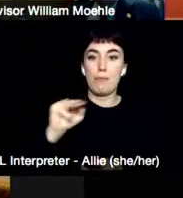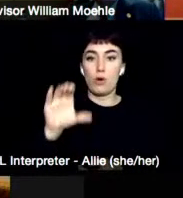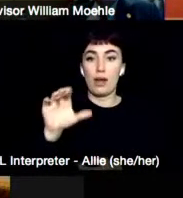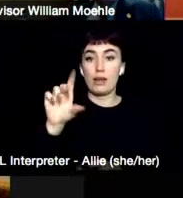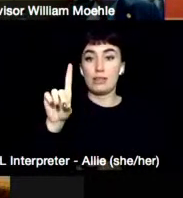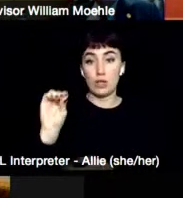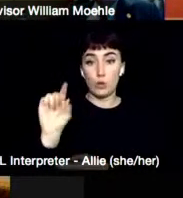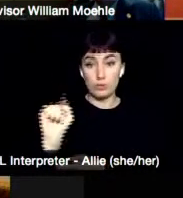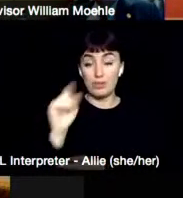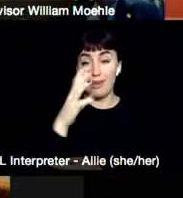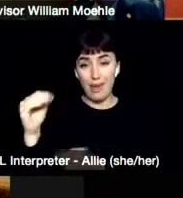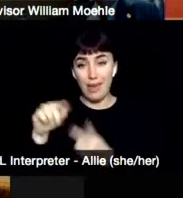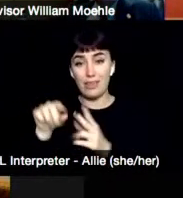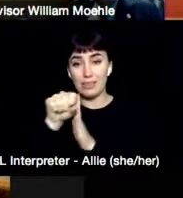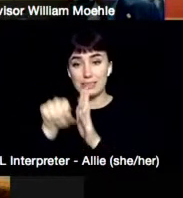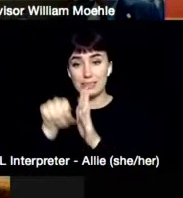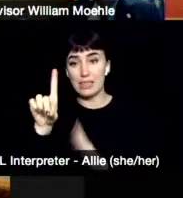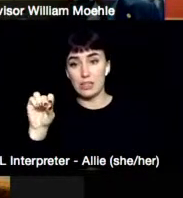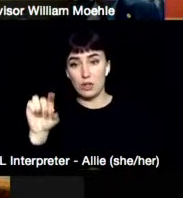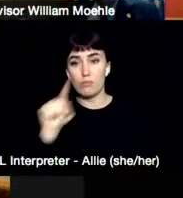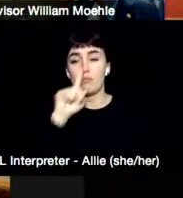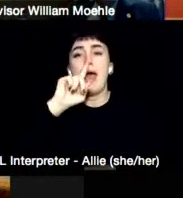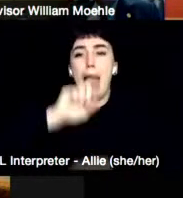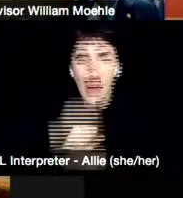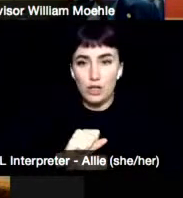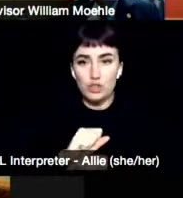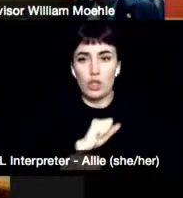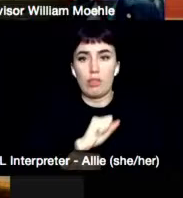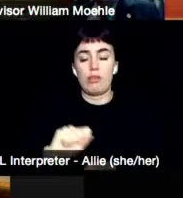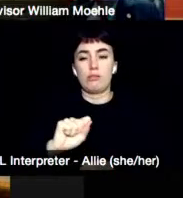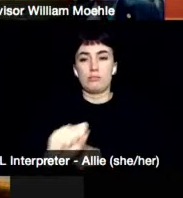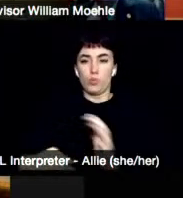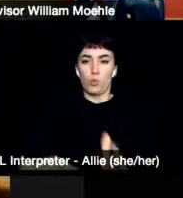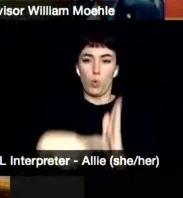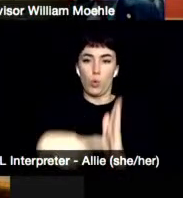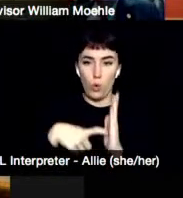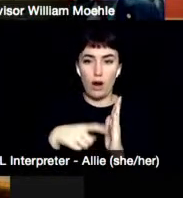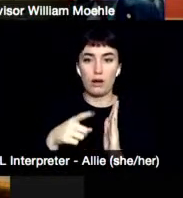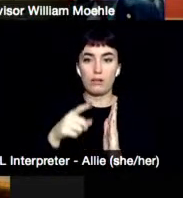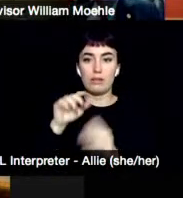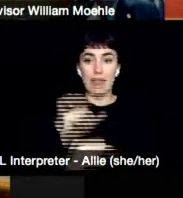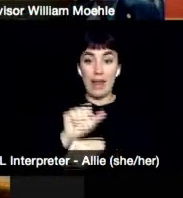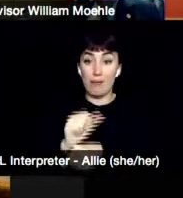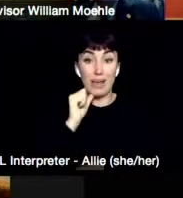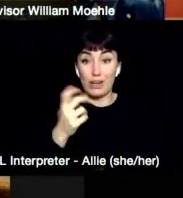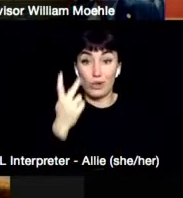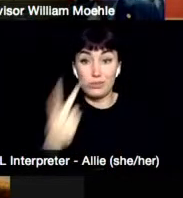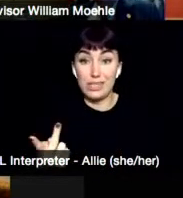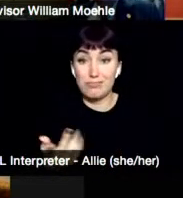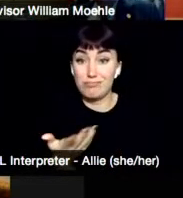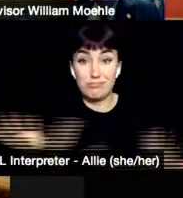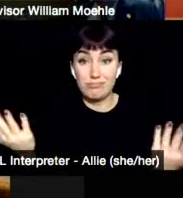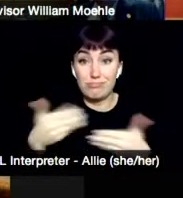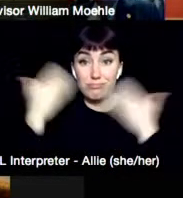DOT and the state DOT is actually requiring night work. I don't see it right now.